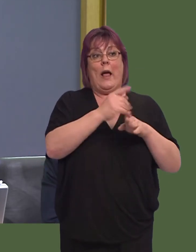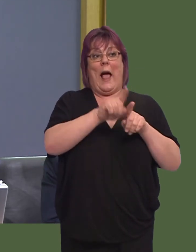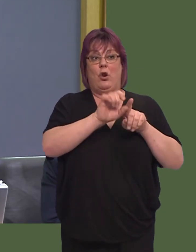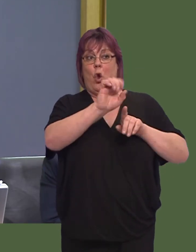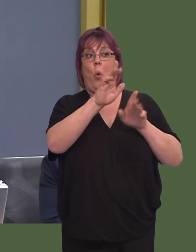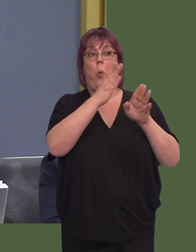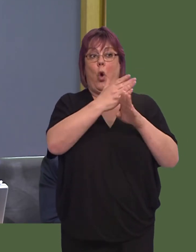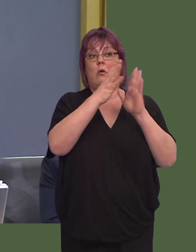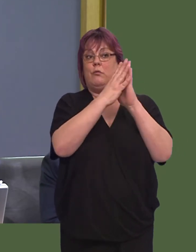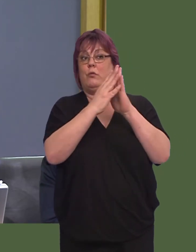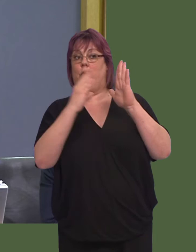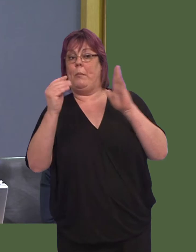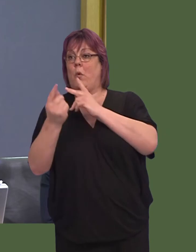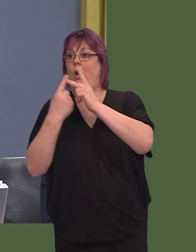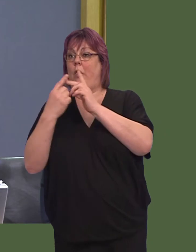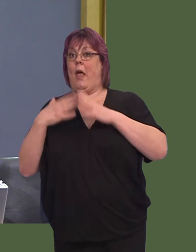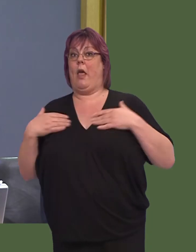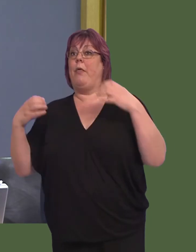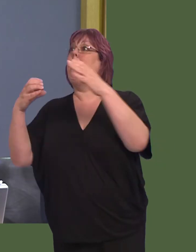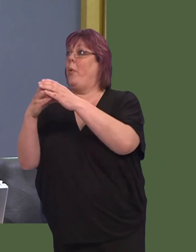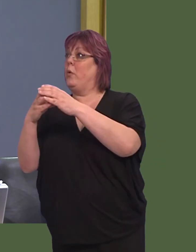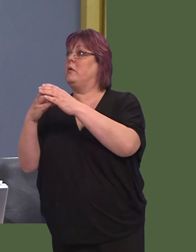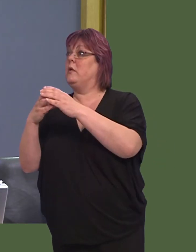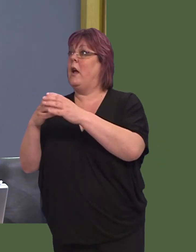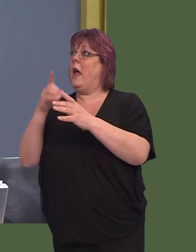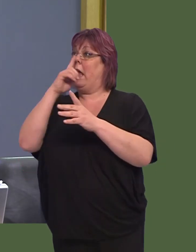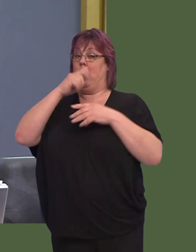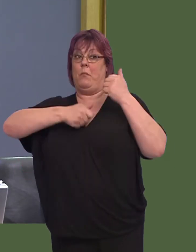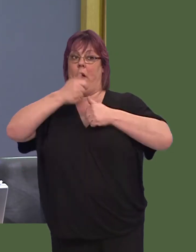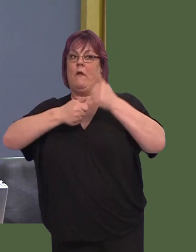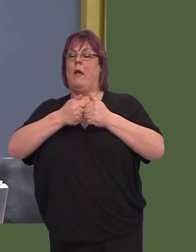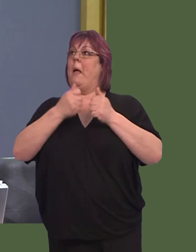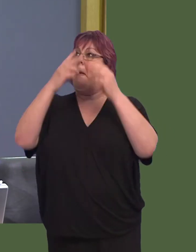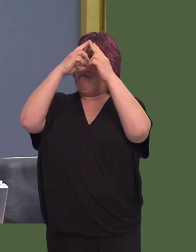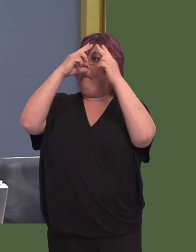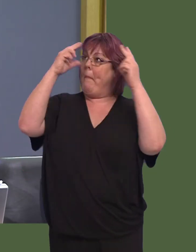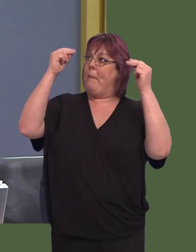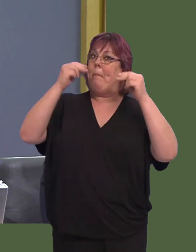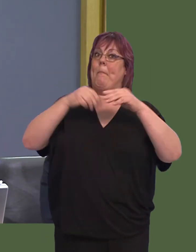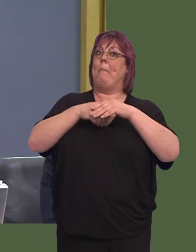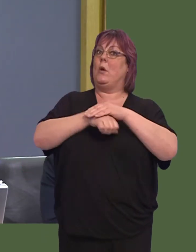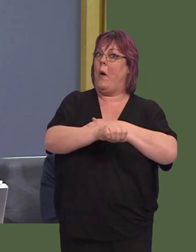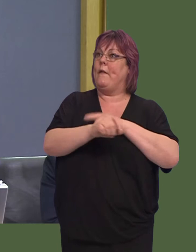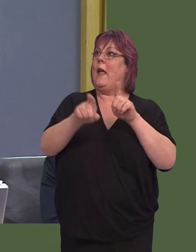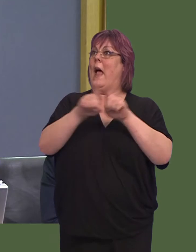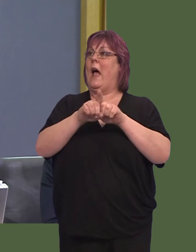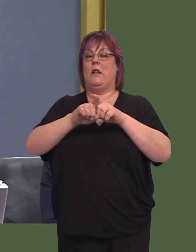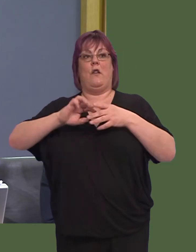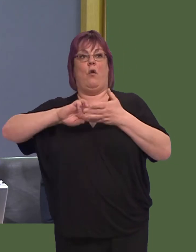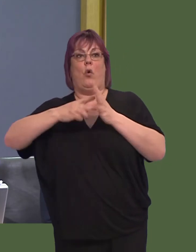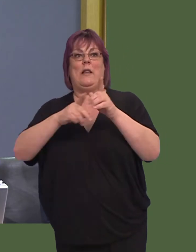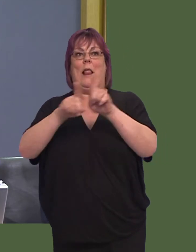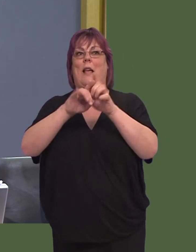across Wales? And can he join with me in praising the excellent support provided by midwives and volunteers such